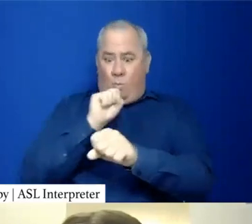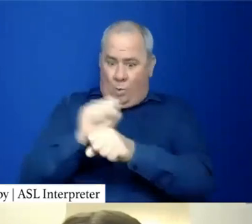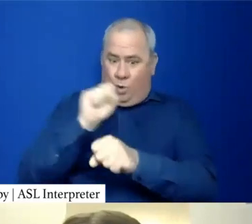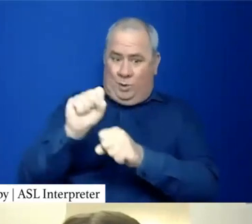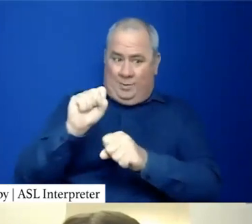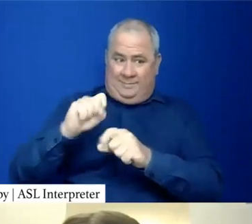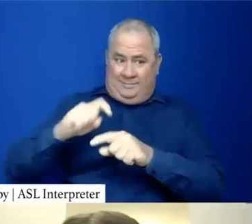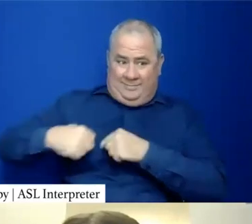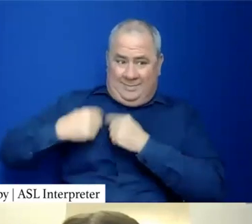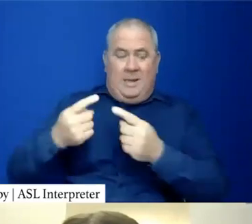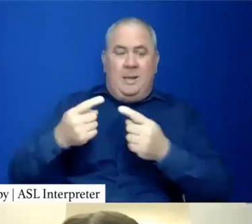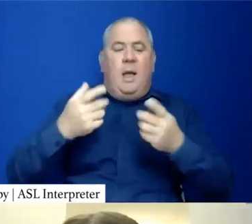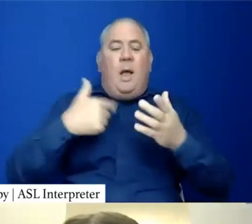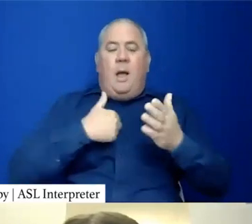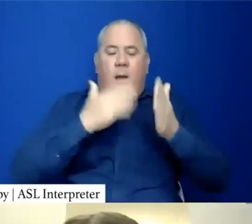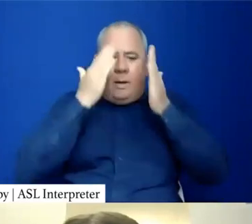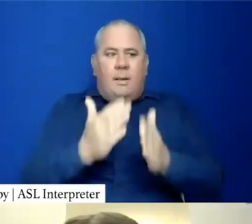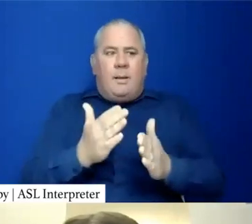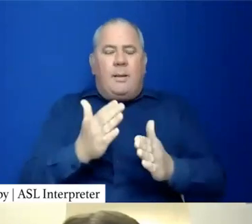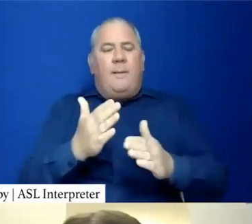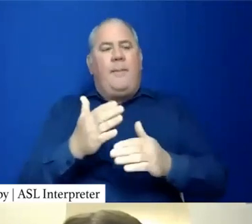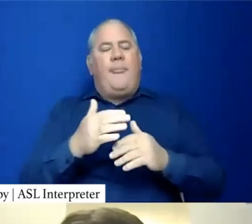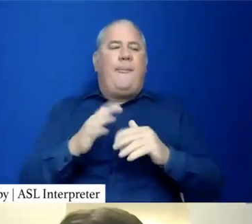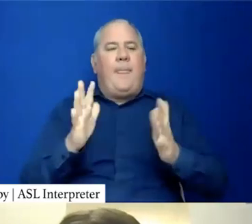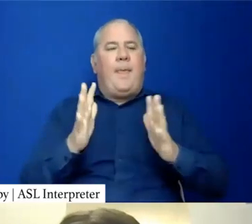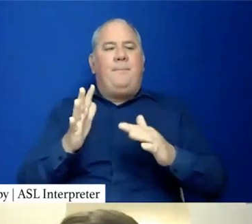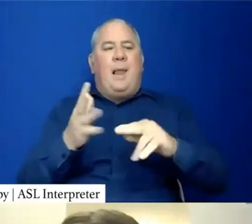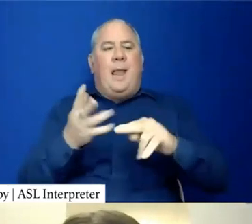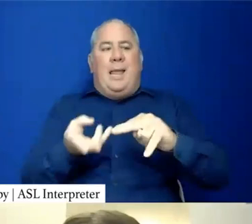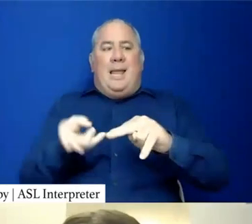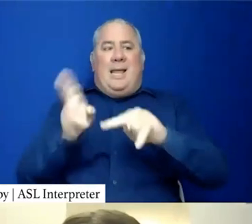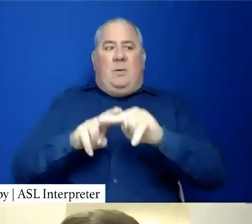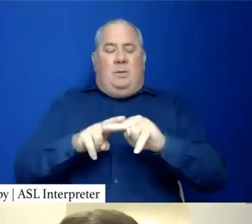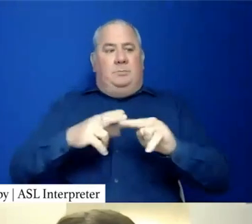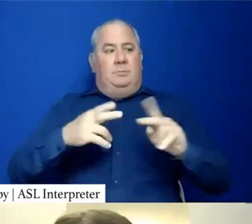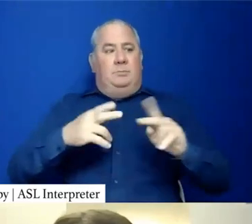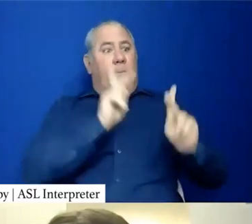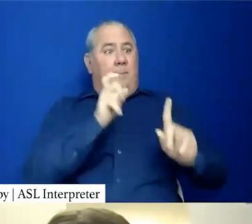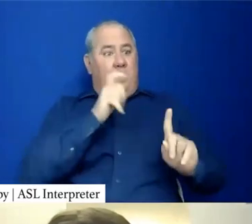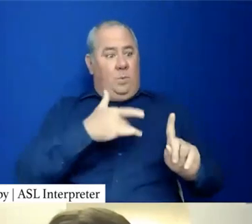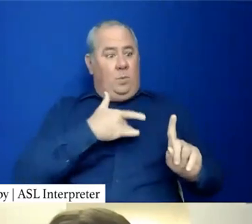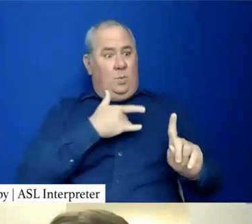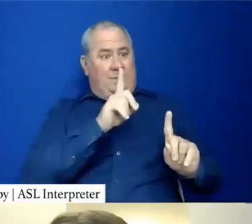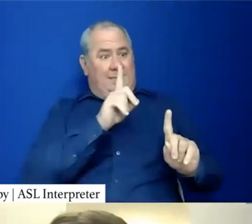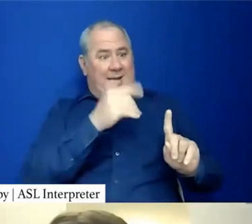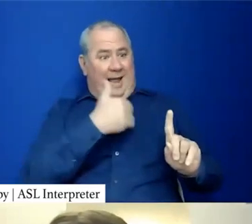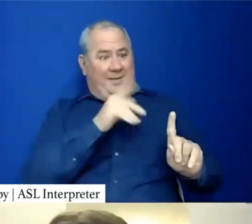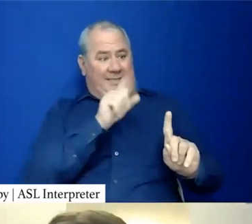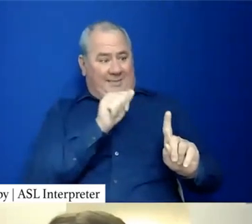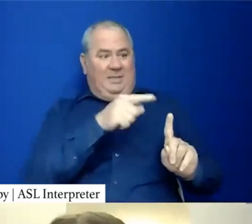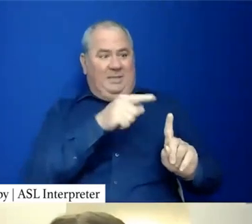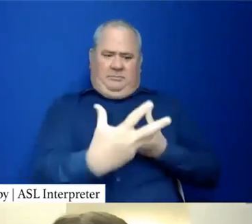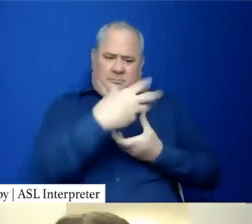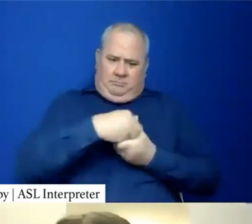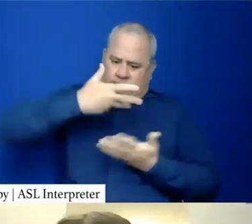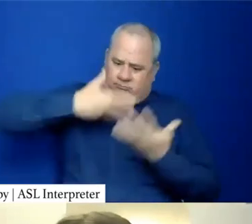increasing the sense that like people with disabilities are among us. And if there are not enough people with disabilities or disabled people in the